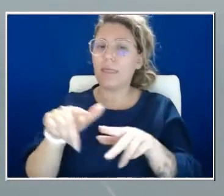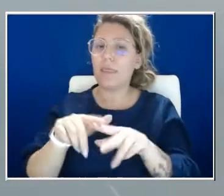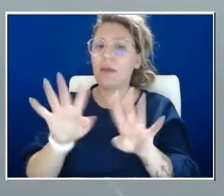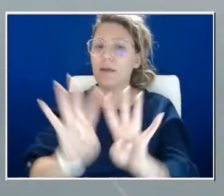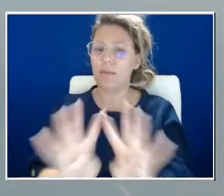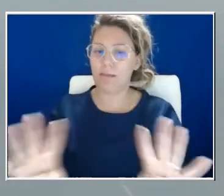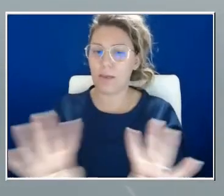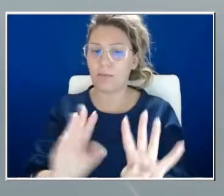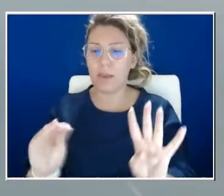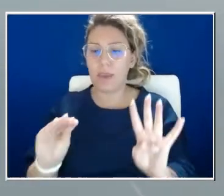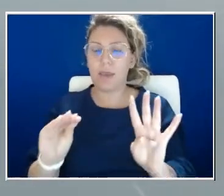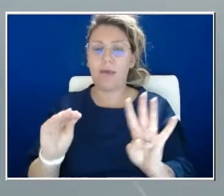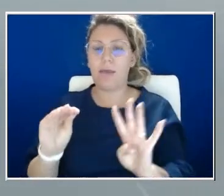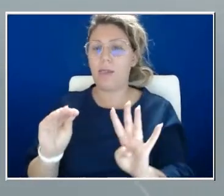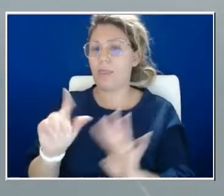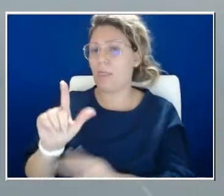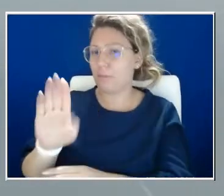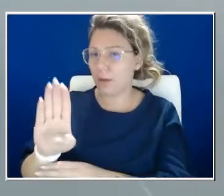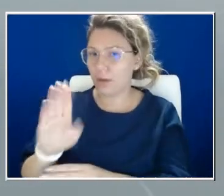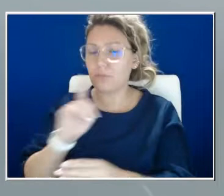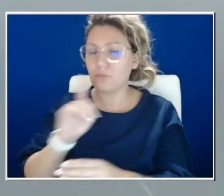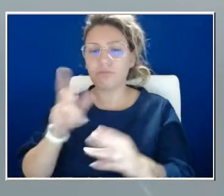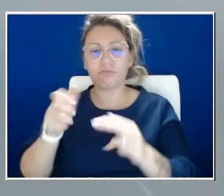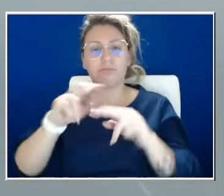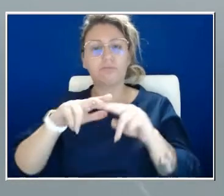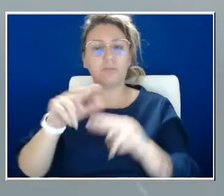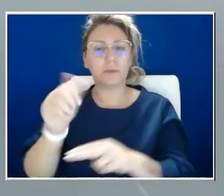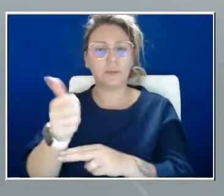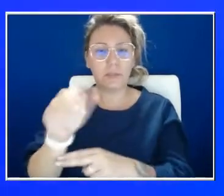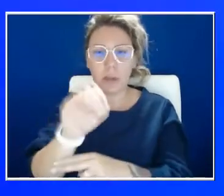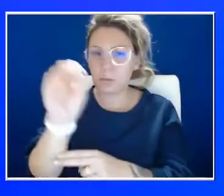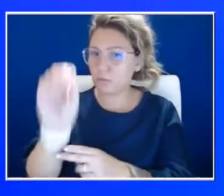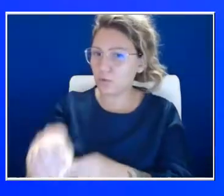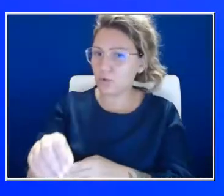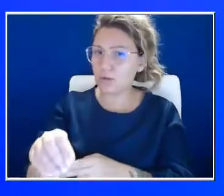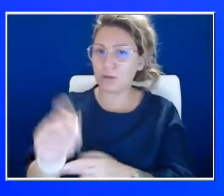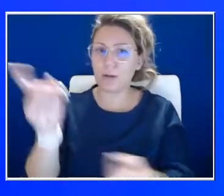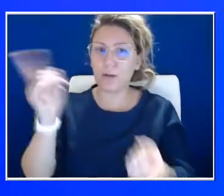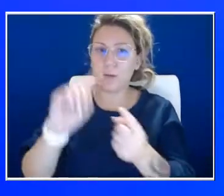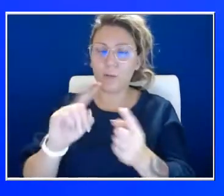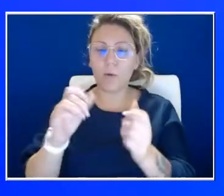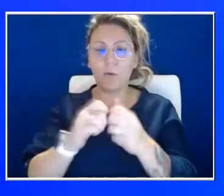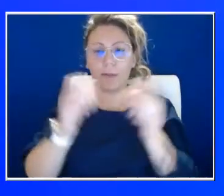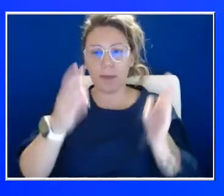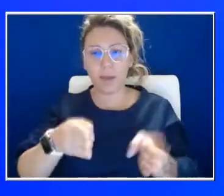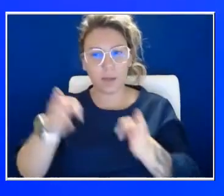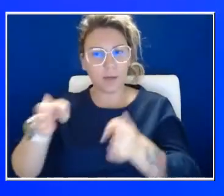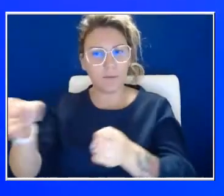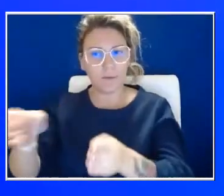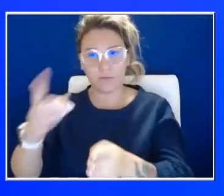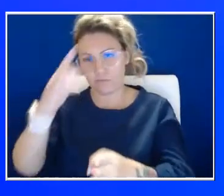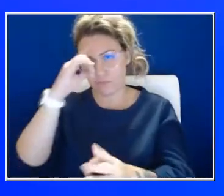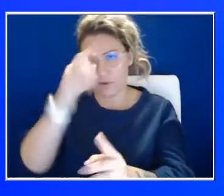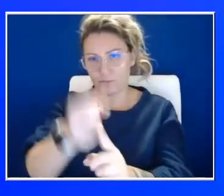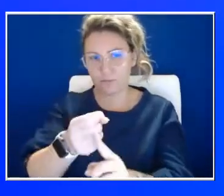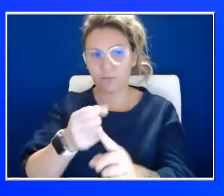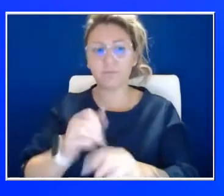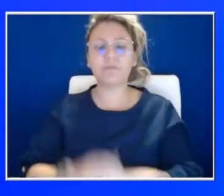that there can be up to a 10% reduction in individual brain impact. And yet, if